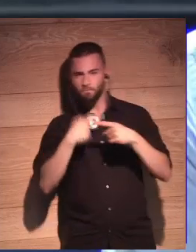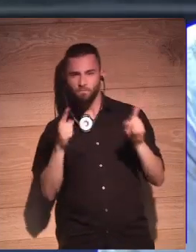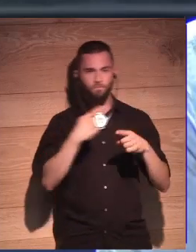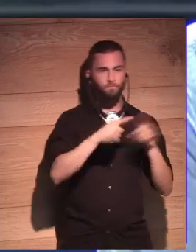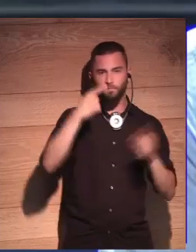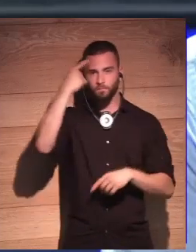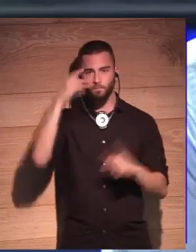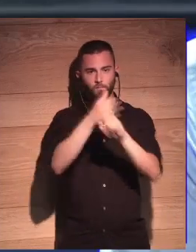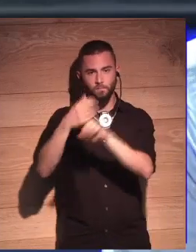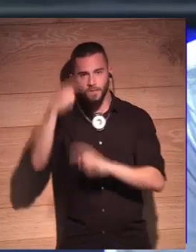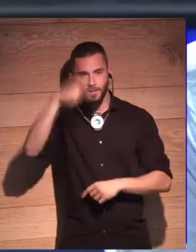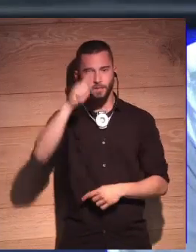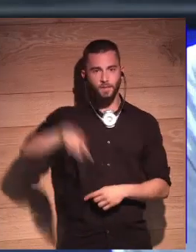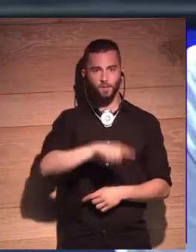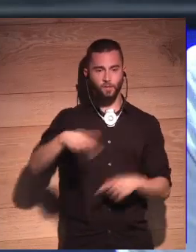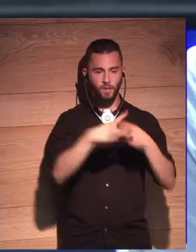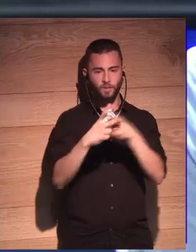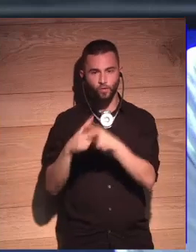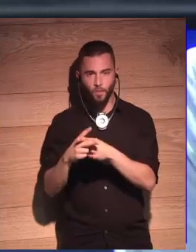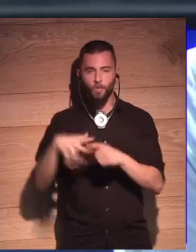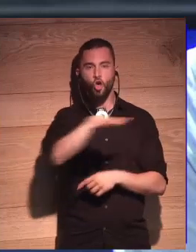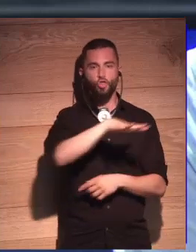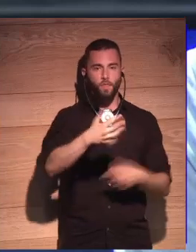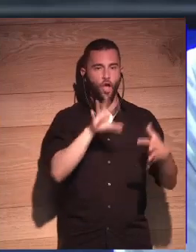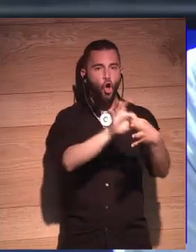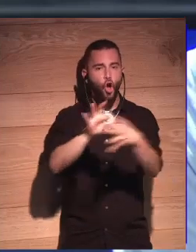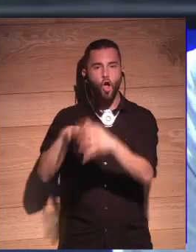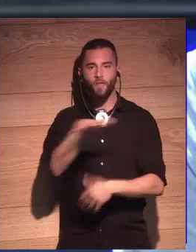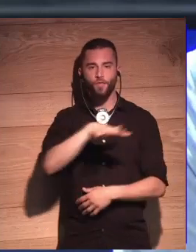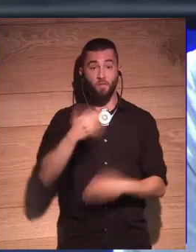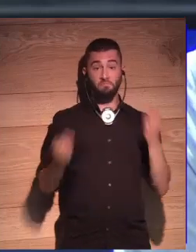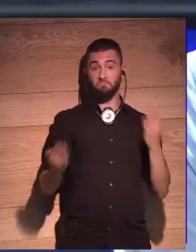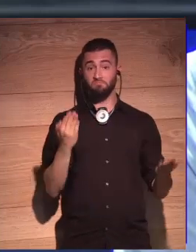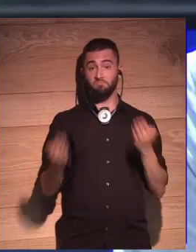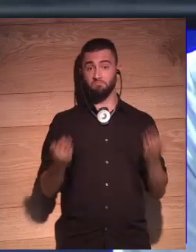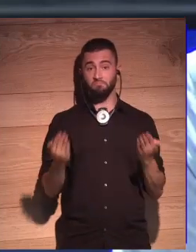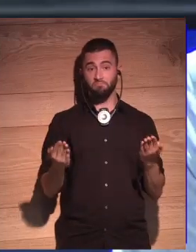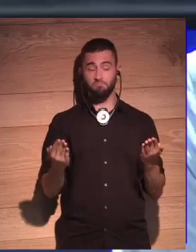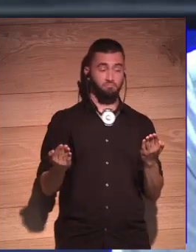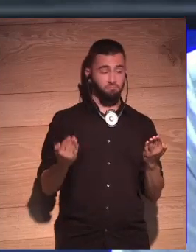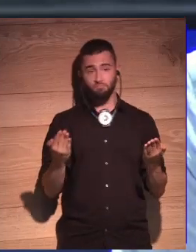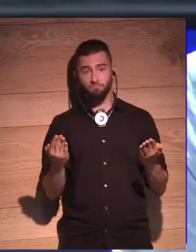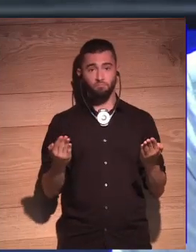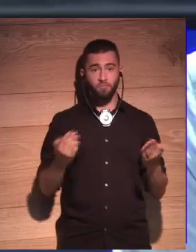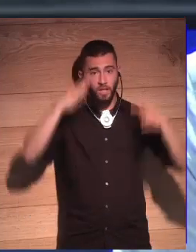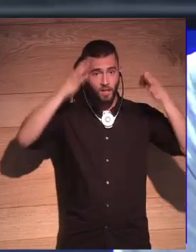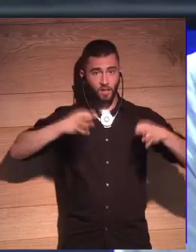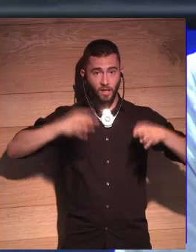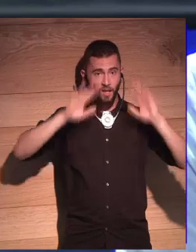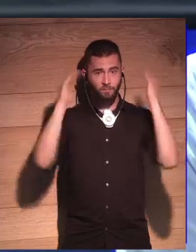differentiate the music genres and where the instruments are placed on stage. And when they compared the